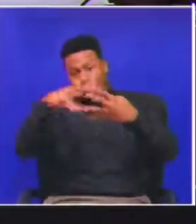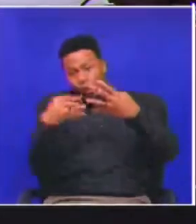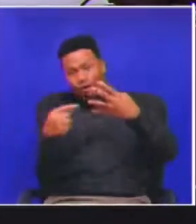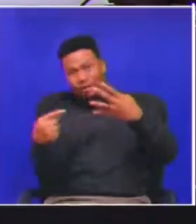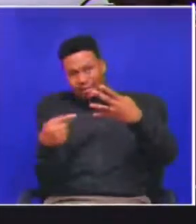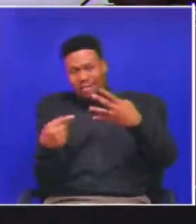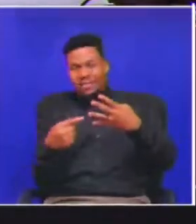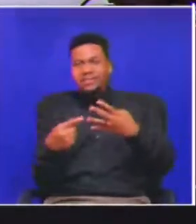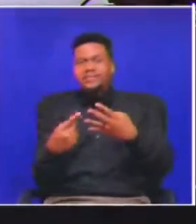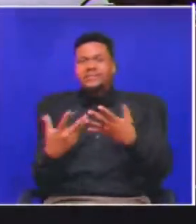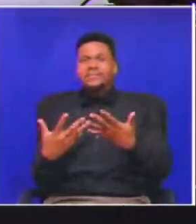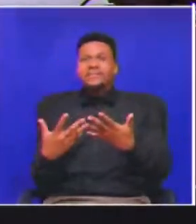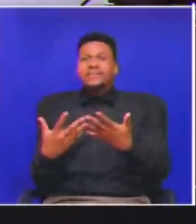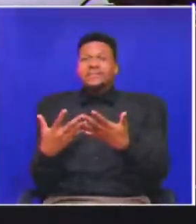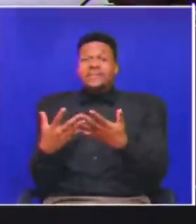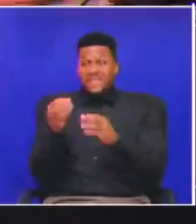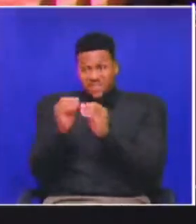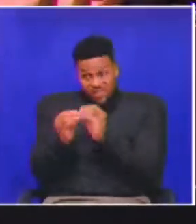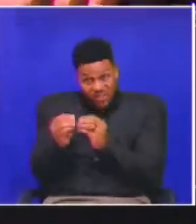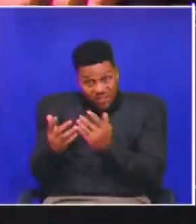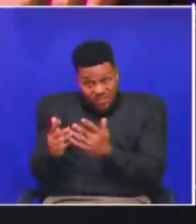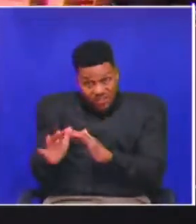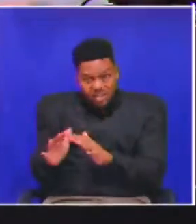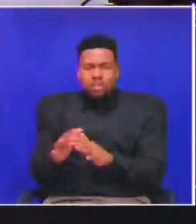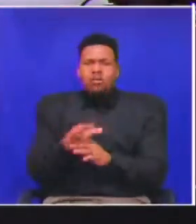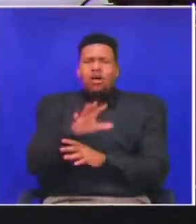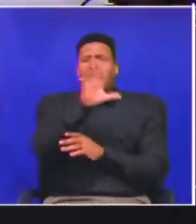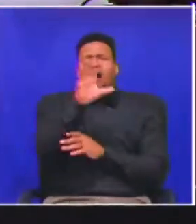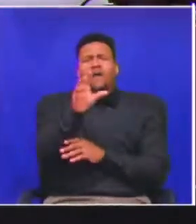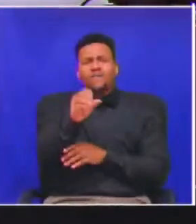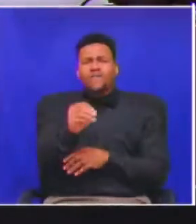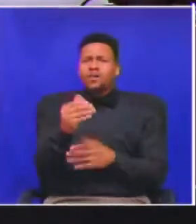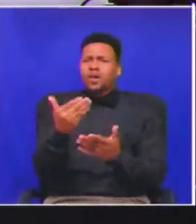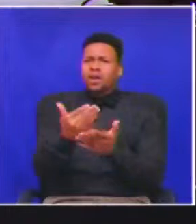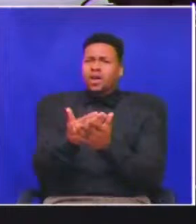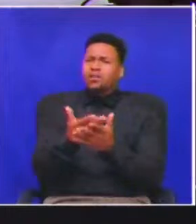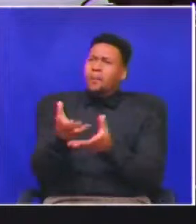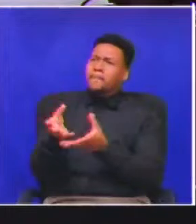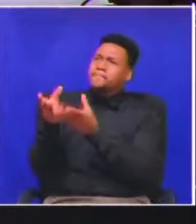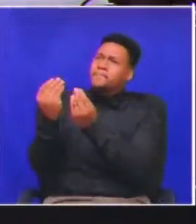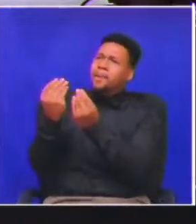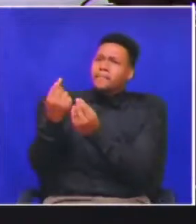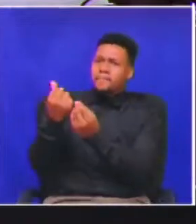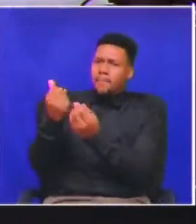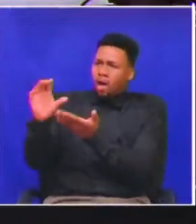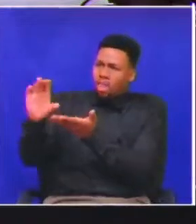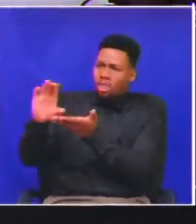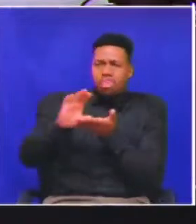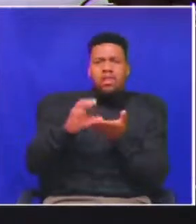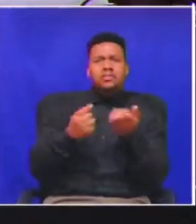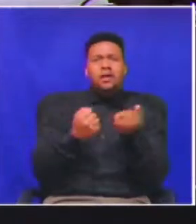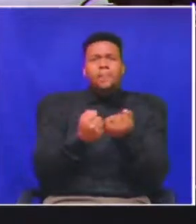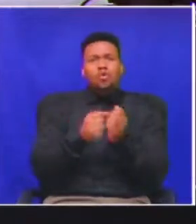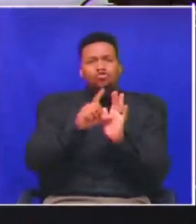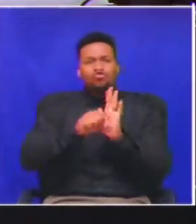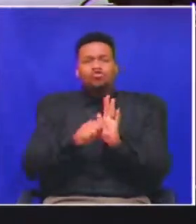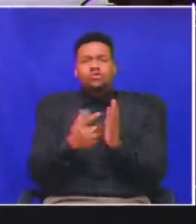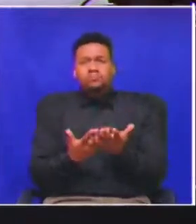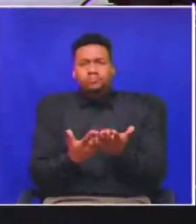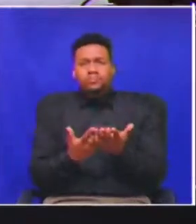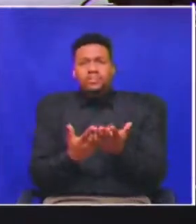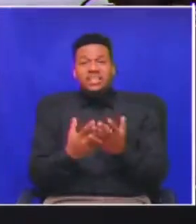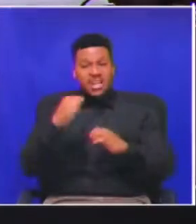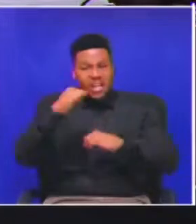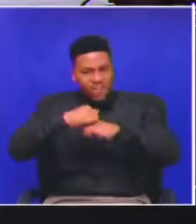Africa on the map so that we can get cheaper finance, to be able to embark on infrastructure development, to be able